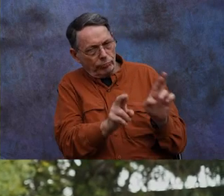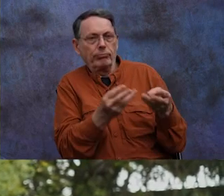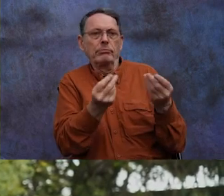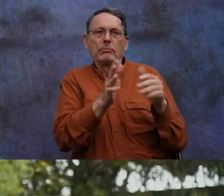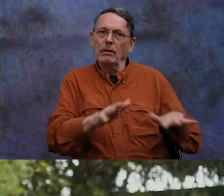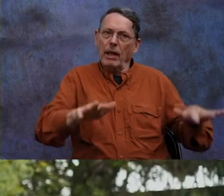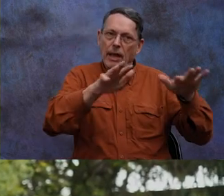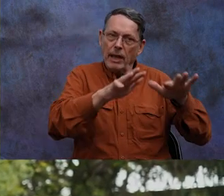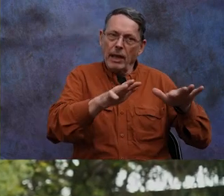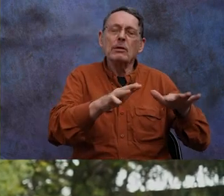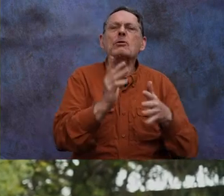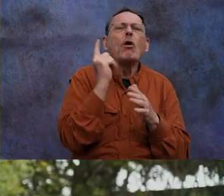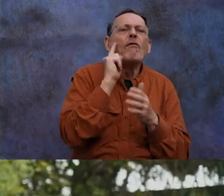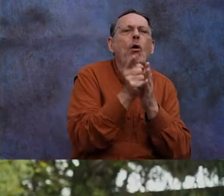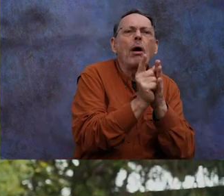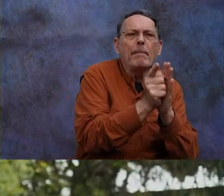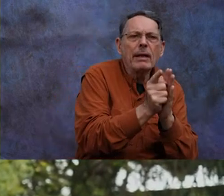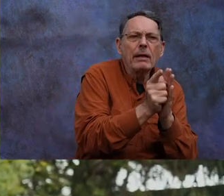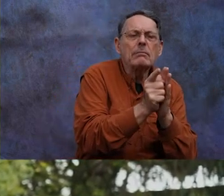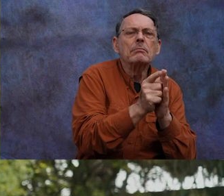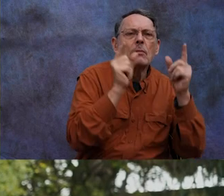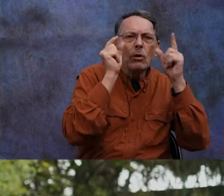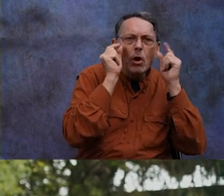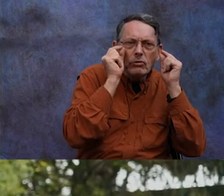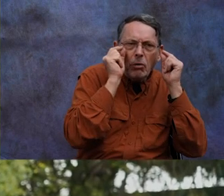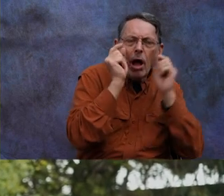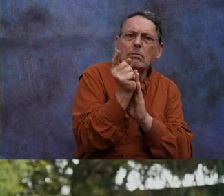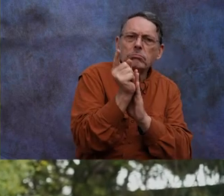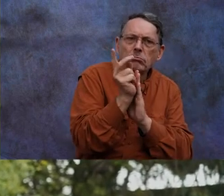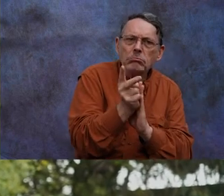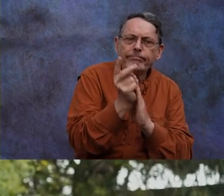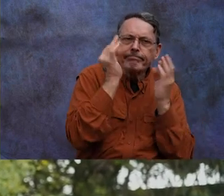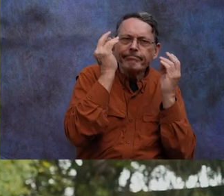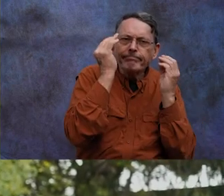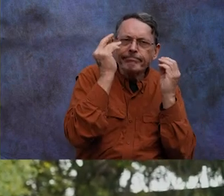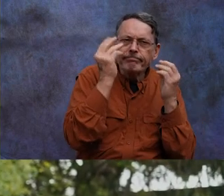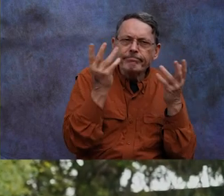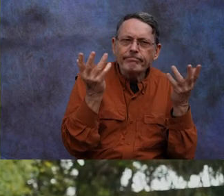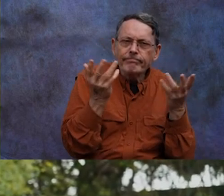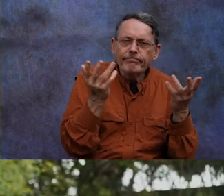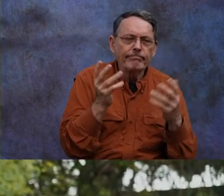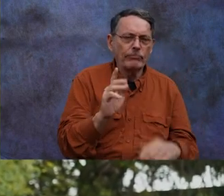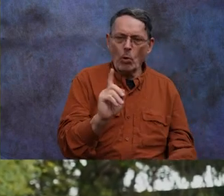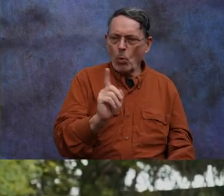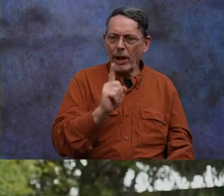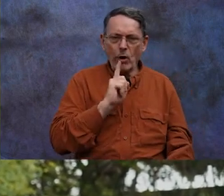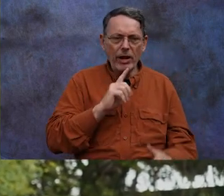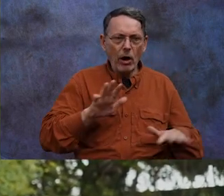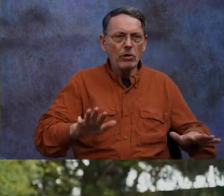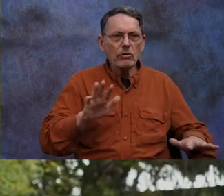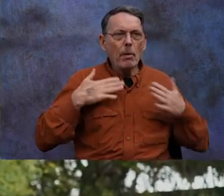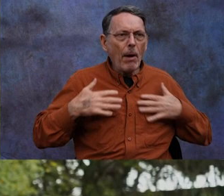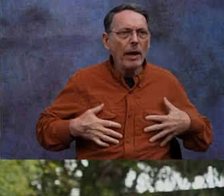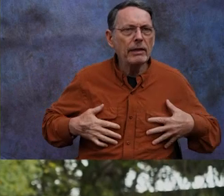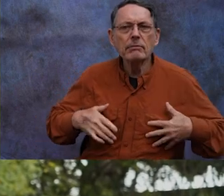opportunity to close your eyes for just a second or two and think about where your feet are, where your butt is. You're sitting here, you're standing